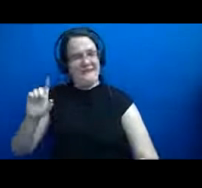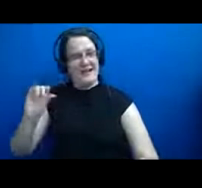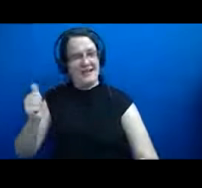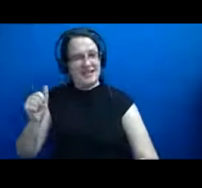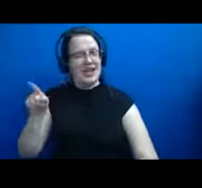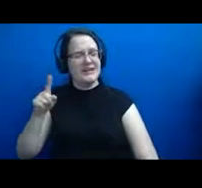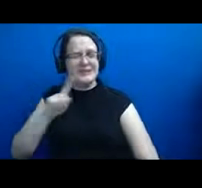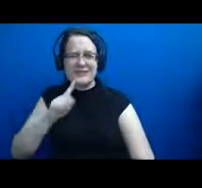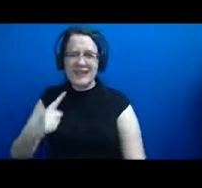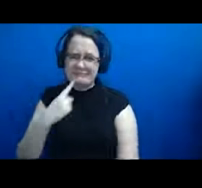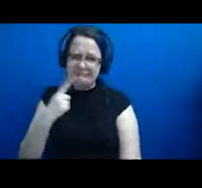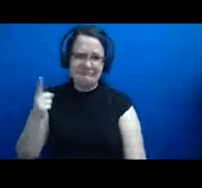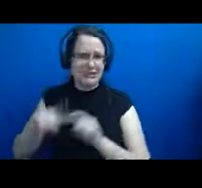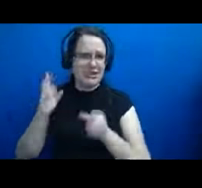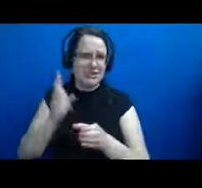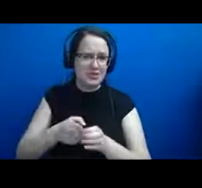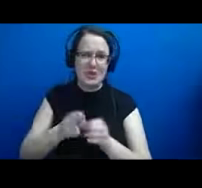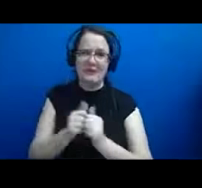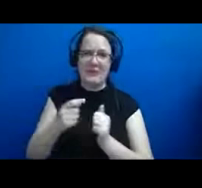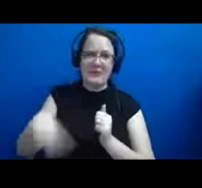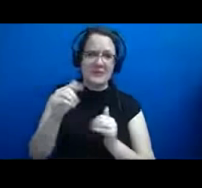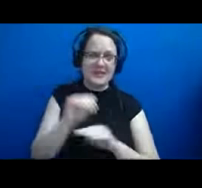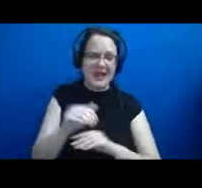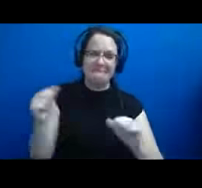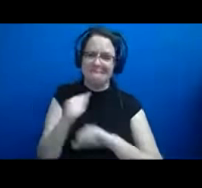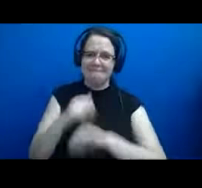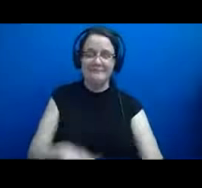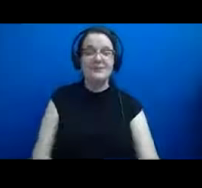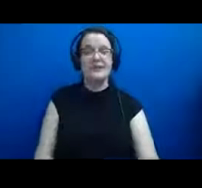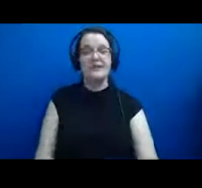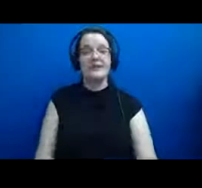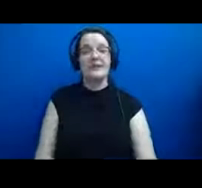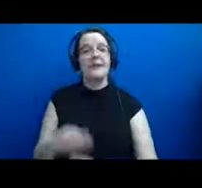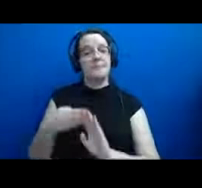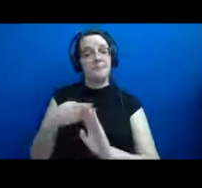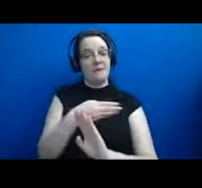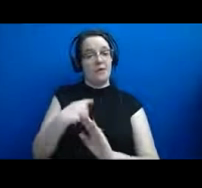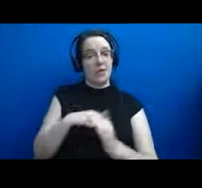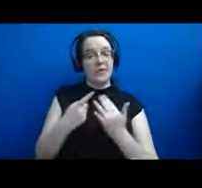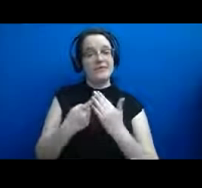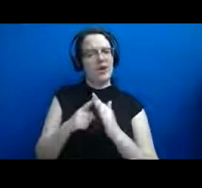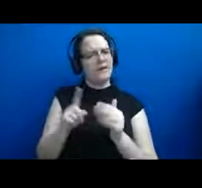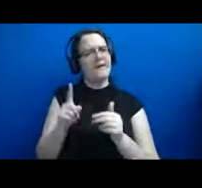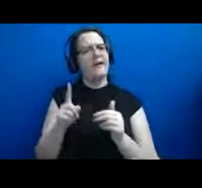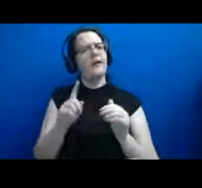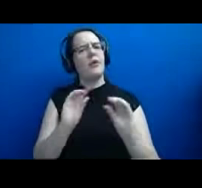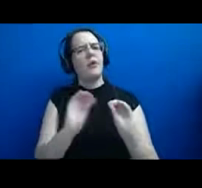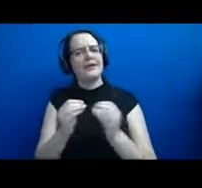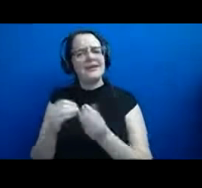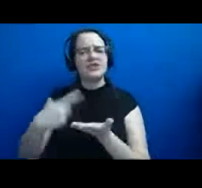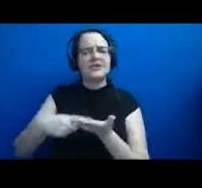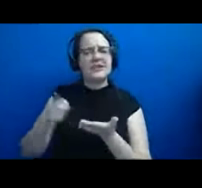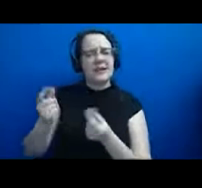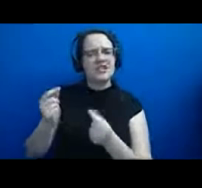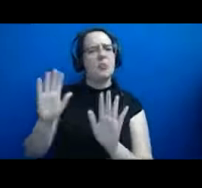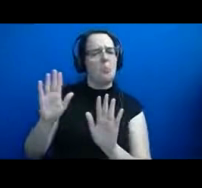be here with all of you. But I wanted to start by, before we kick off what organizations are doing, is to talk a little bit about what Healthy